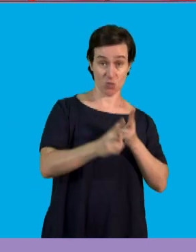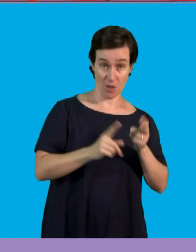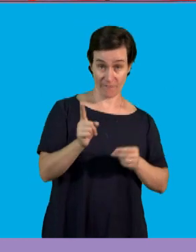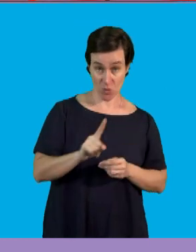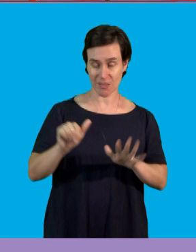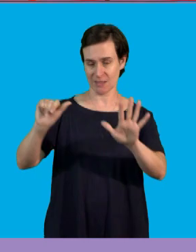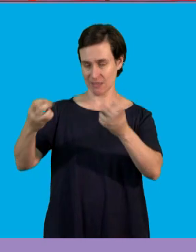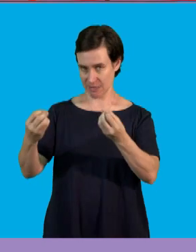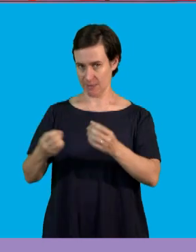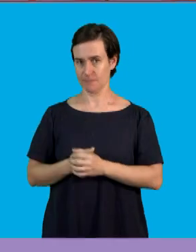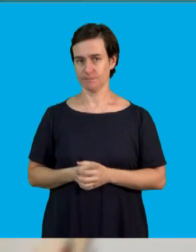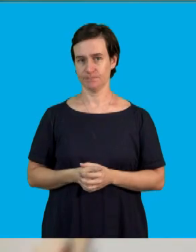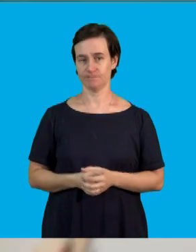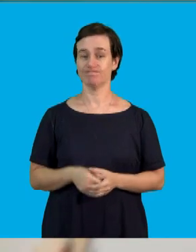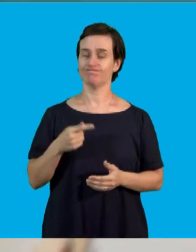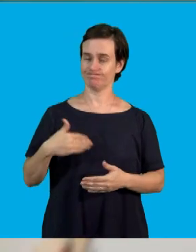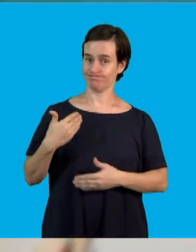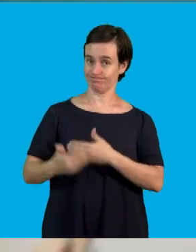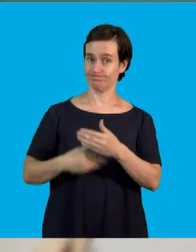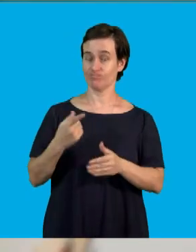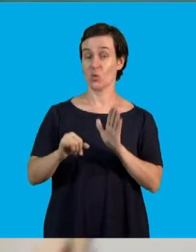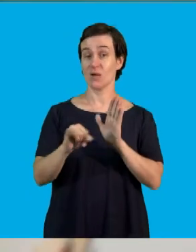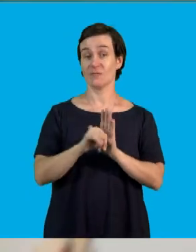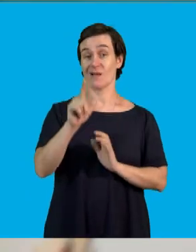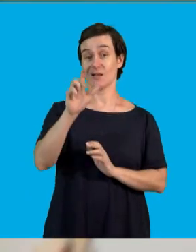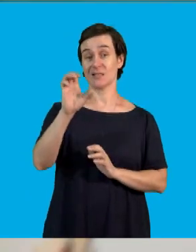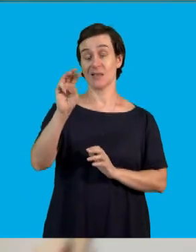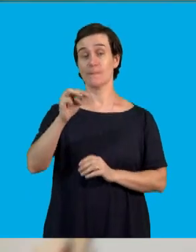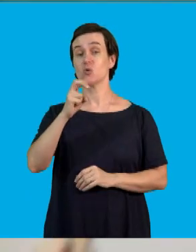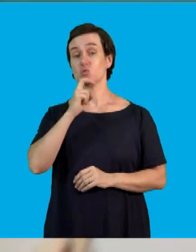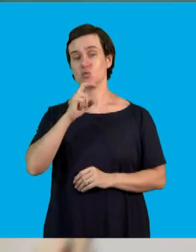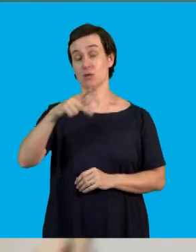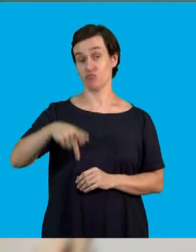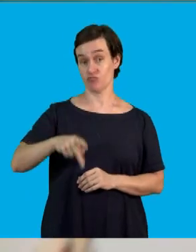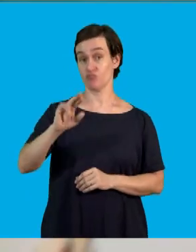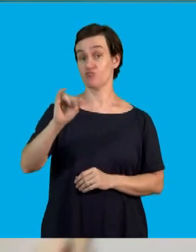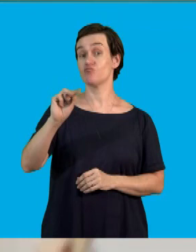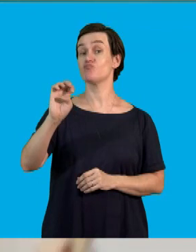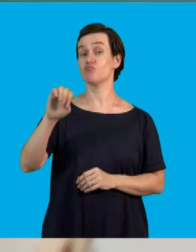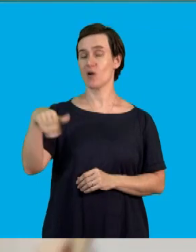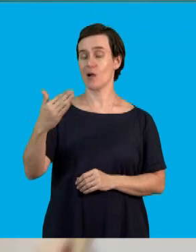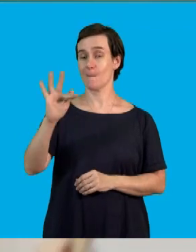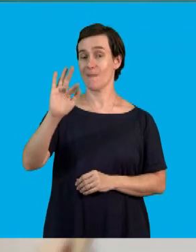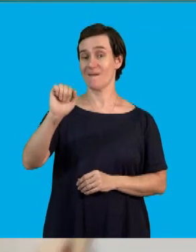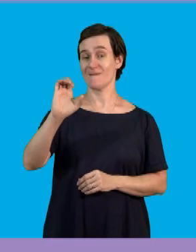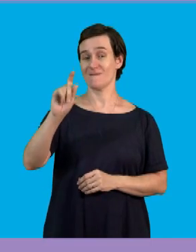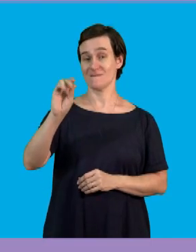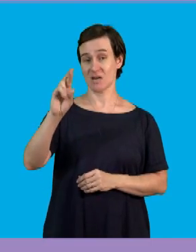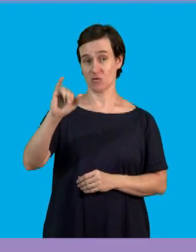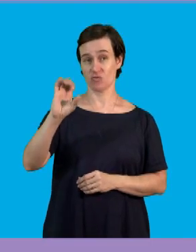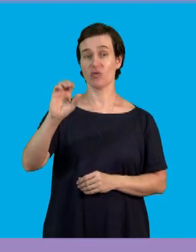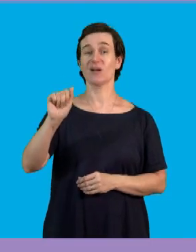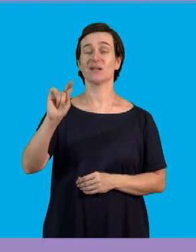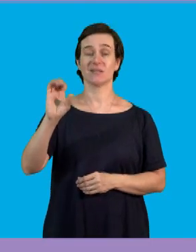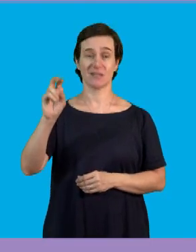is 60. Let's continue with finding the LCM using prime factorization. So this time, we are